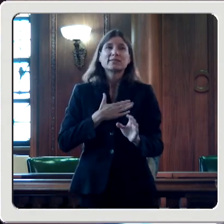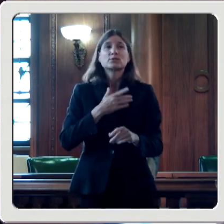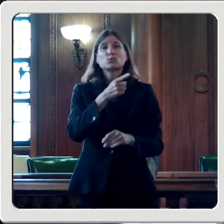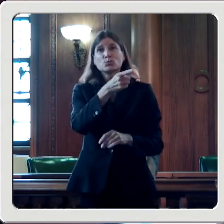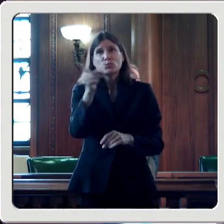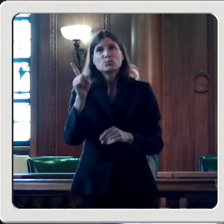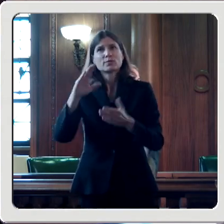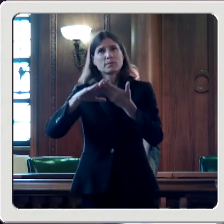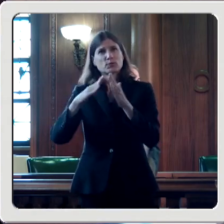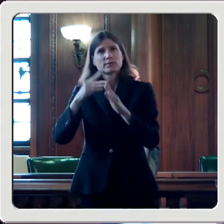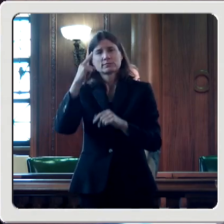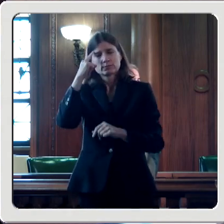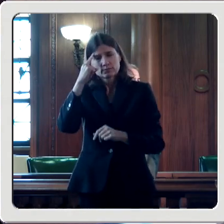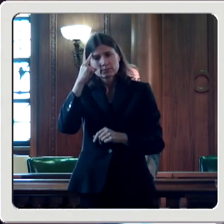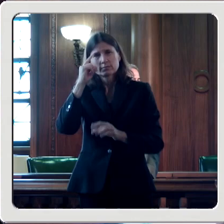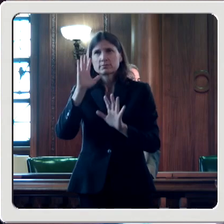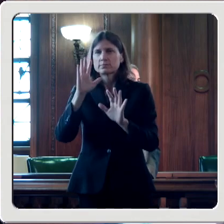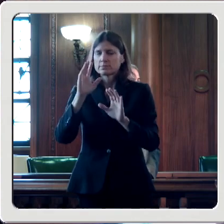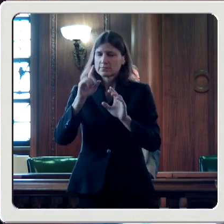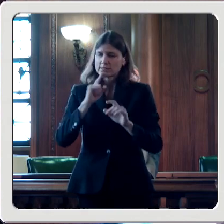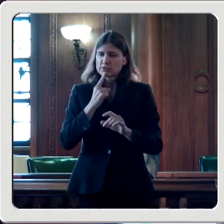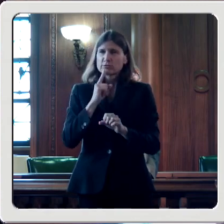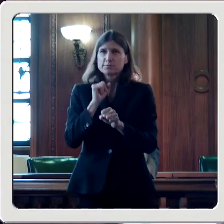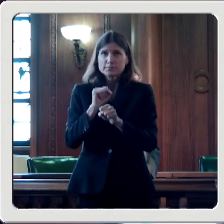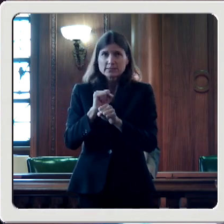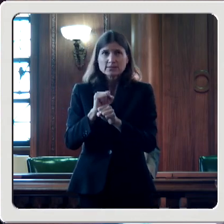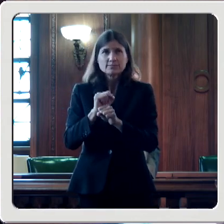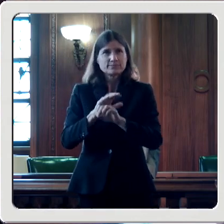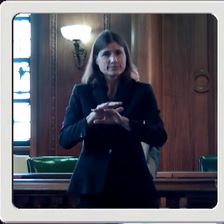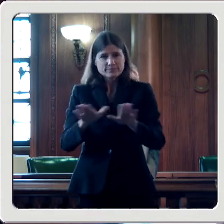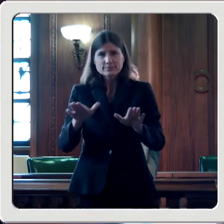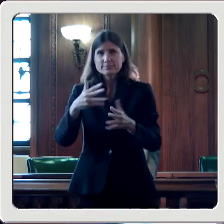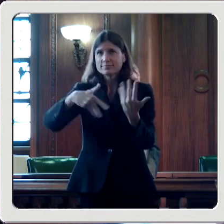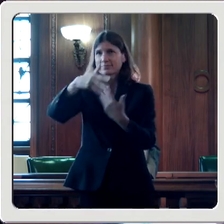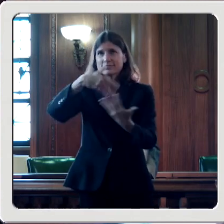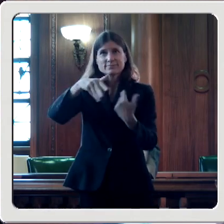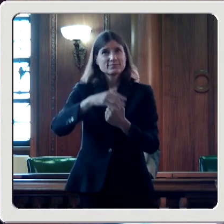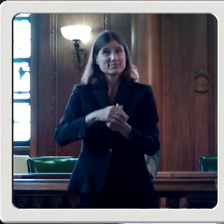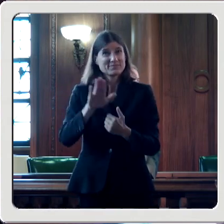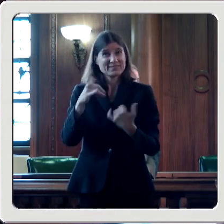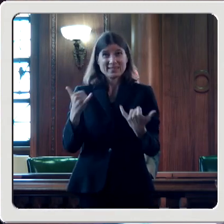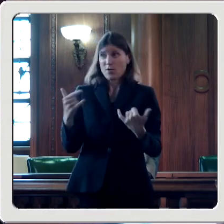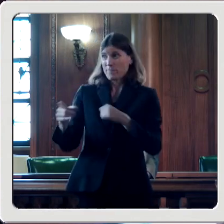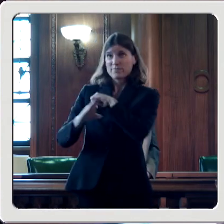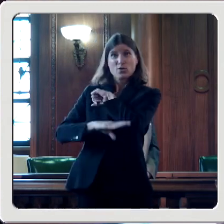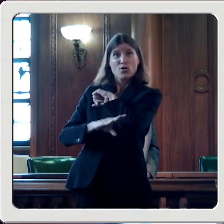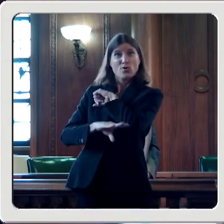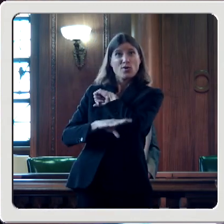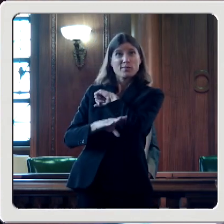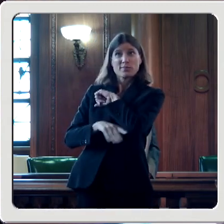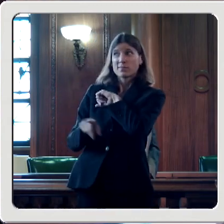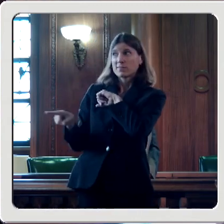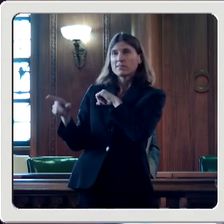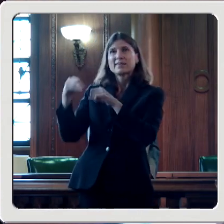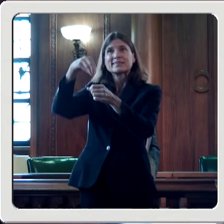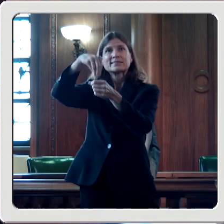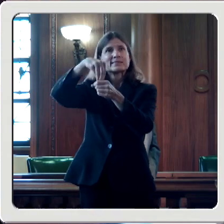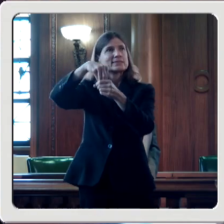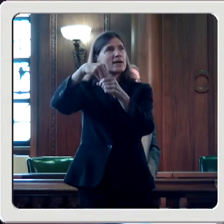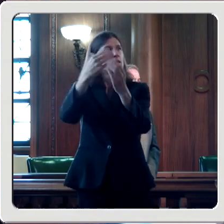during these times, especially as we approach the fall and winter, where we know respiratory illnesses will increase,